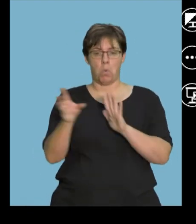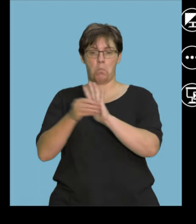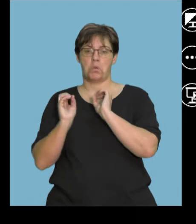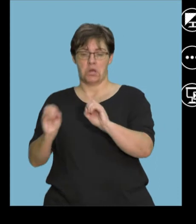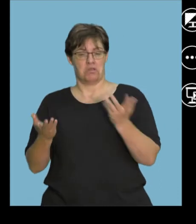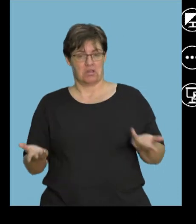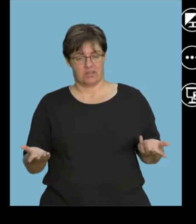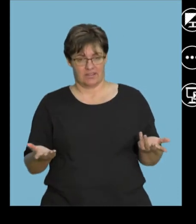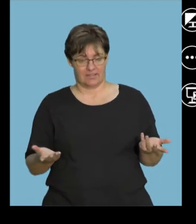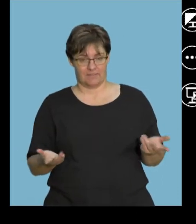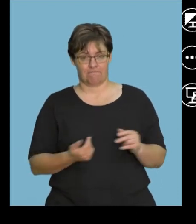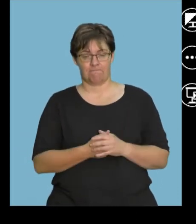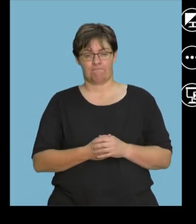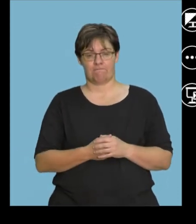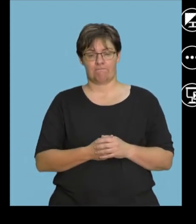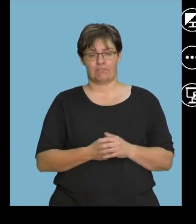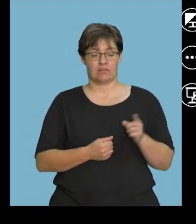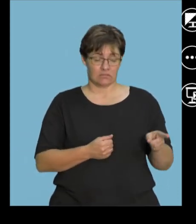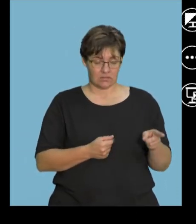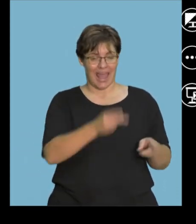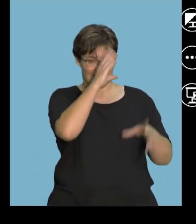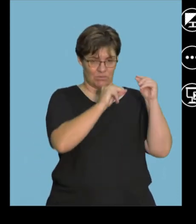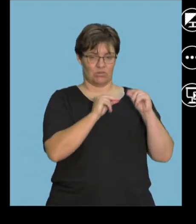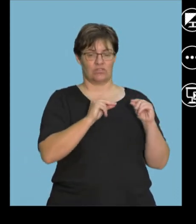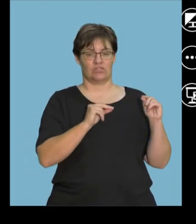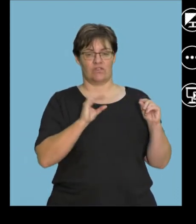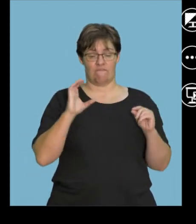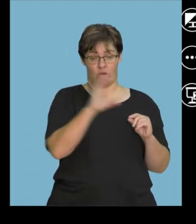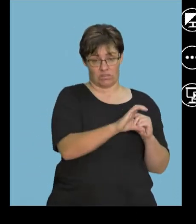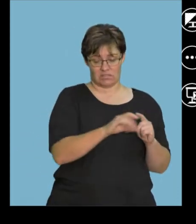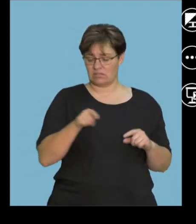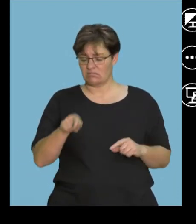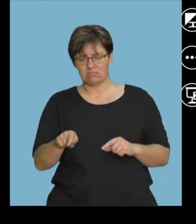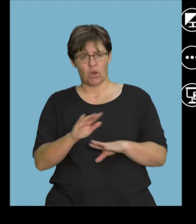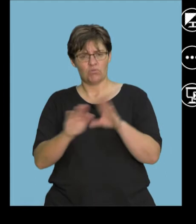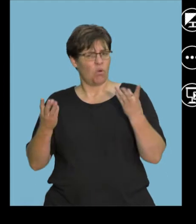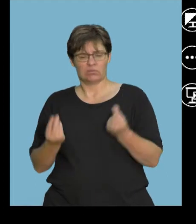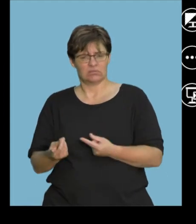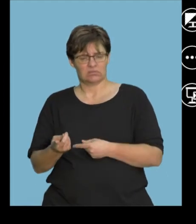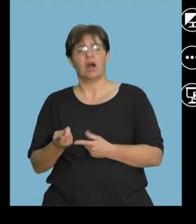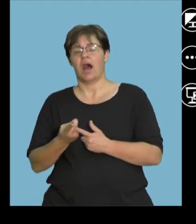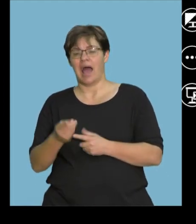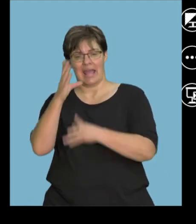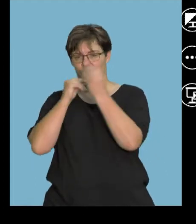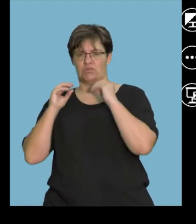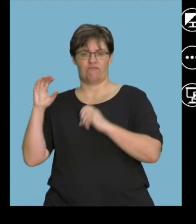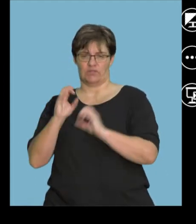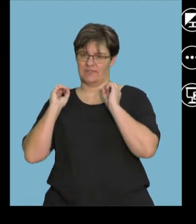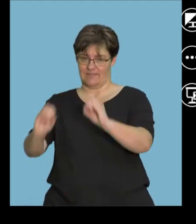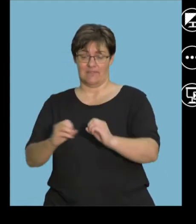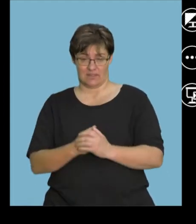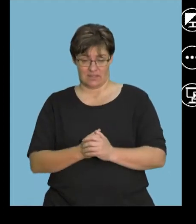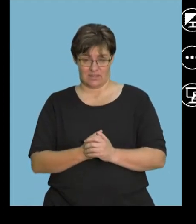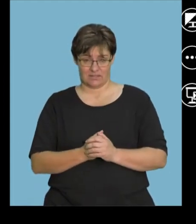as non-magnetic. So magnetic materials experience a force, while non-magnetic materials do not experience a